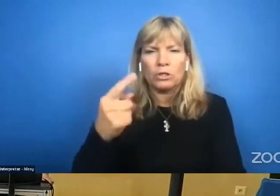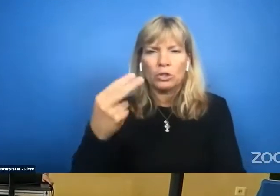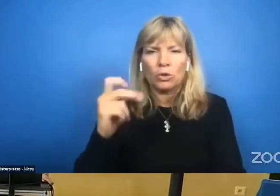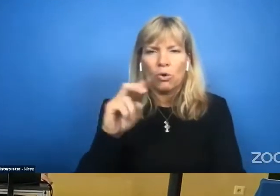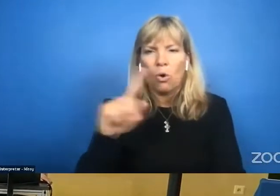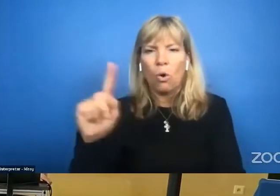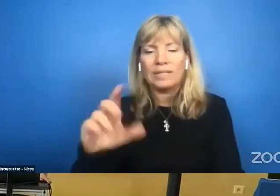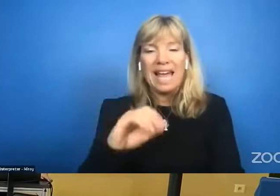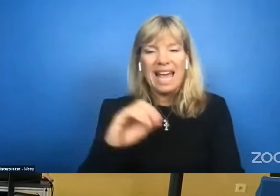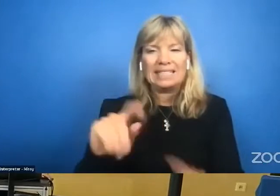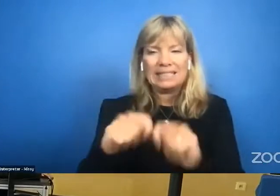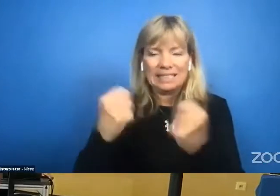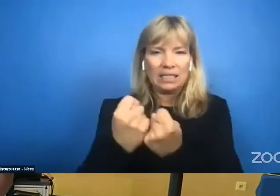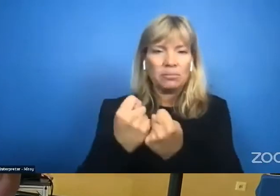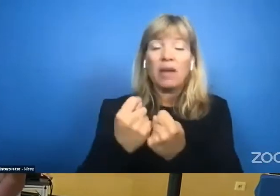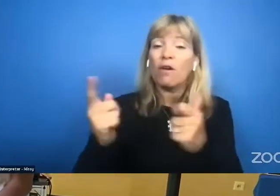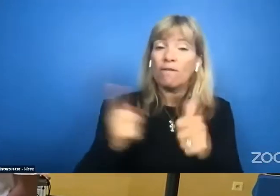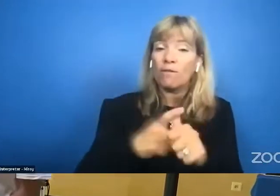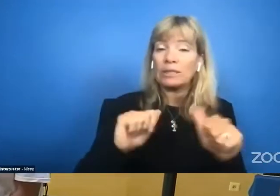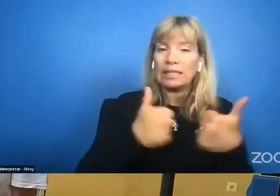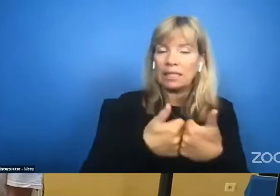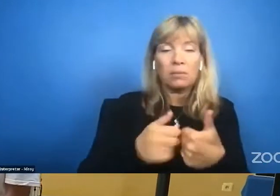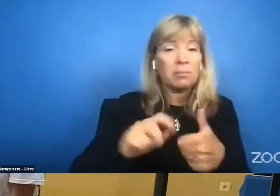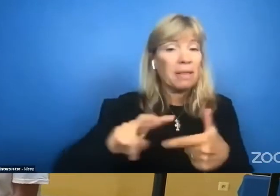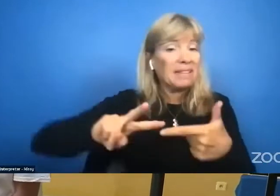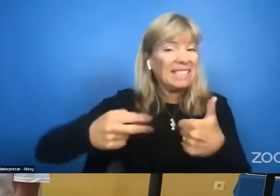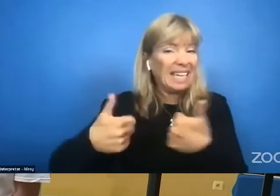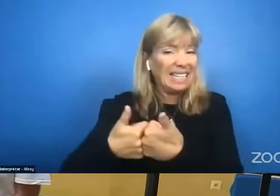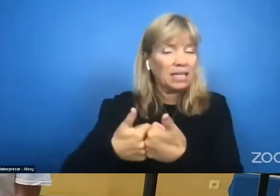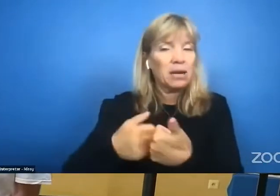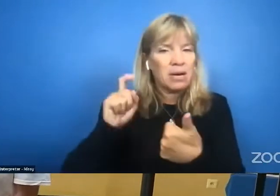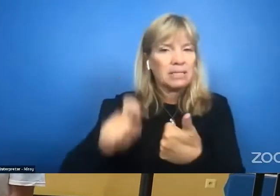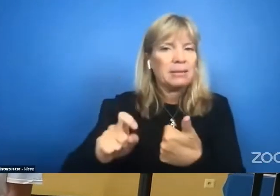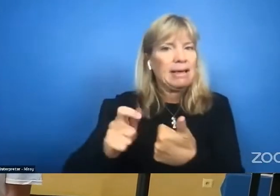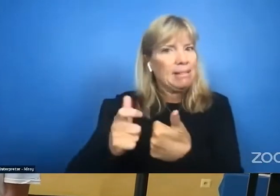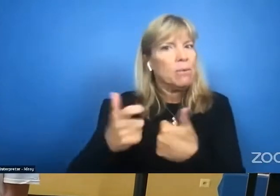second heat needs to be a lot faster.